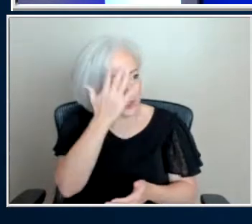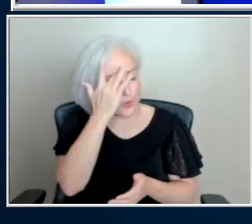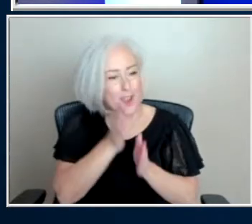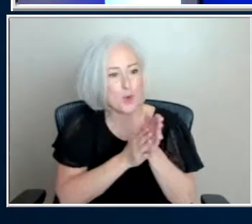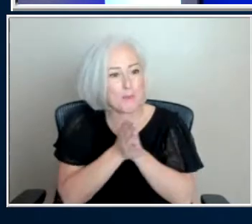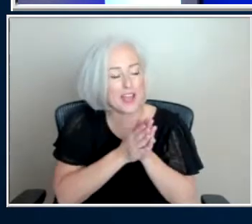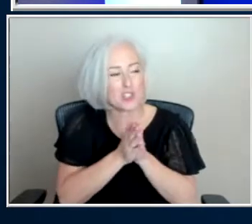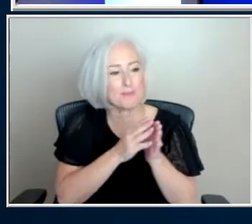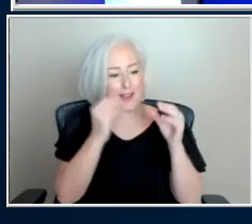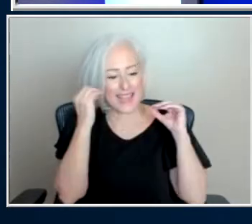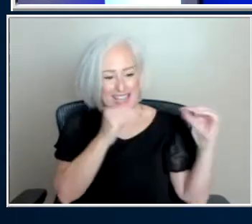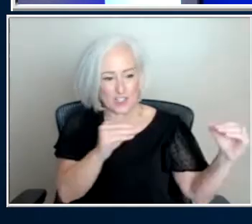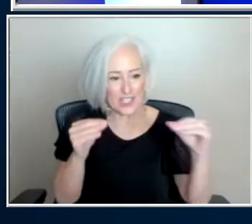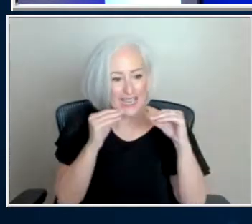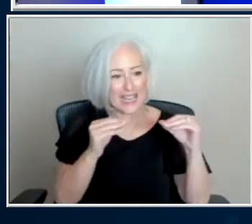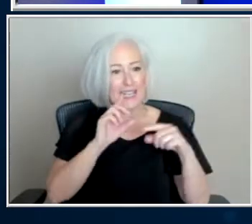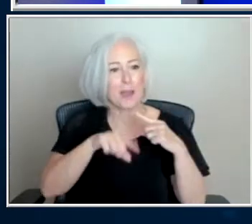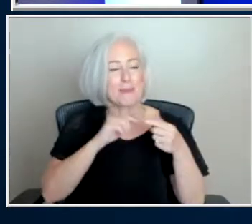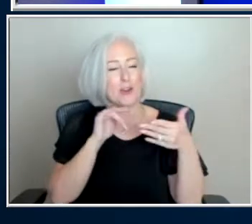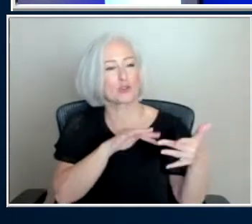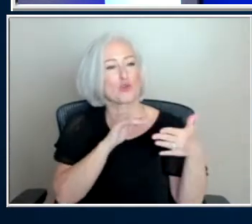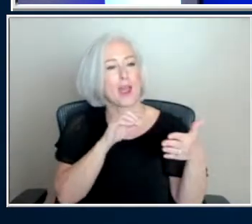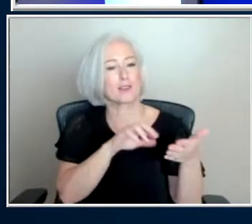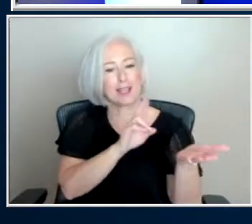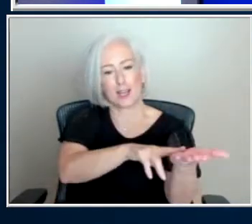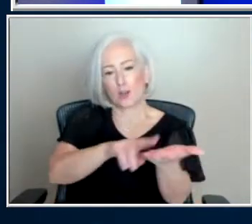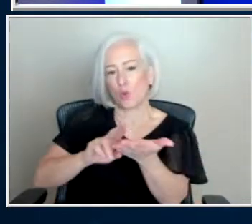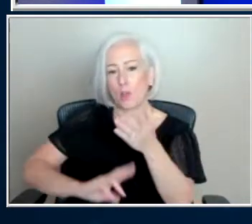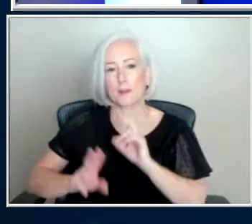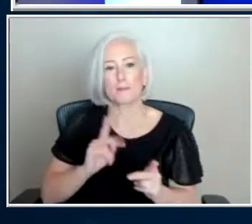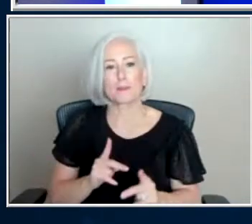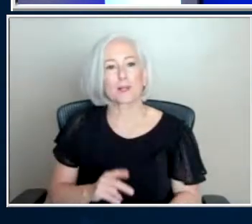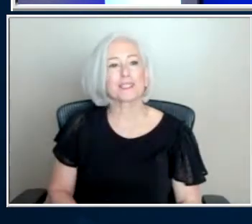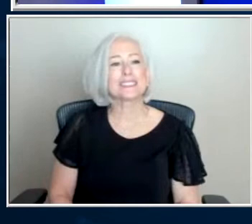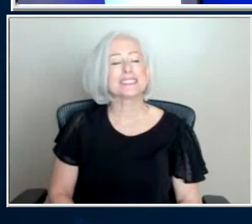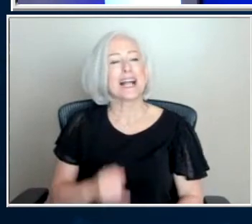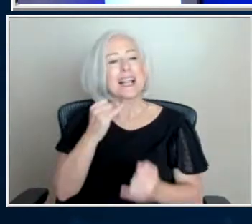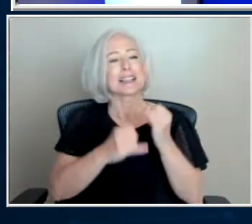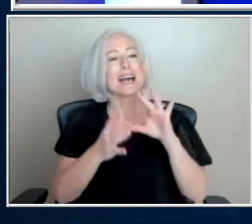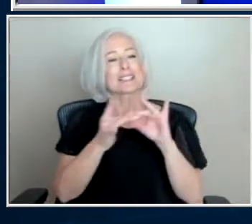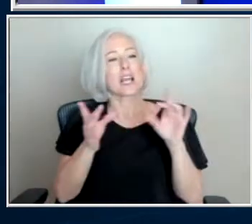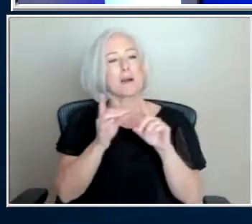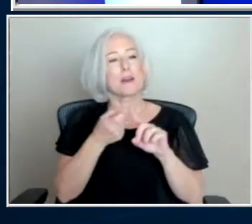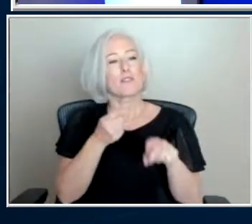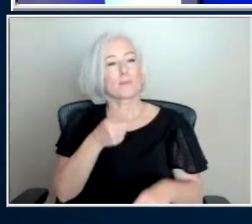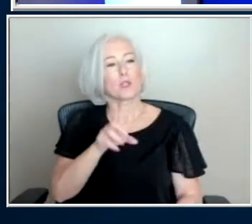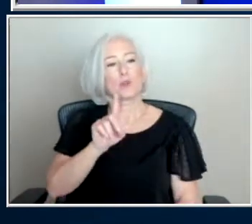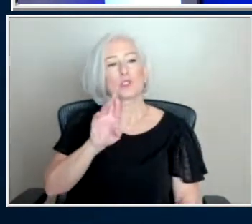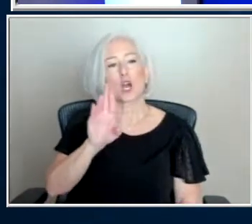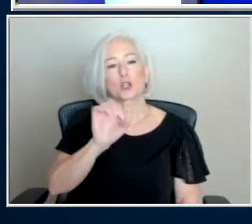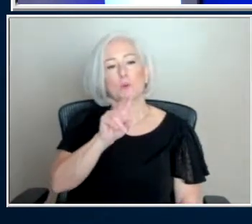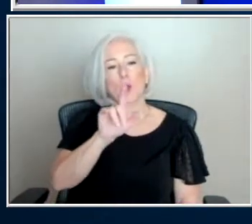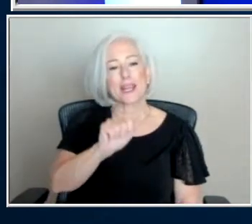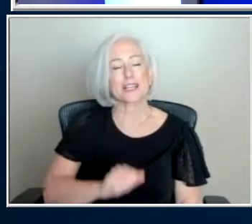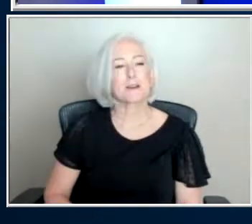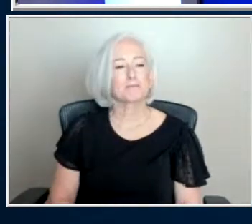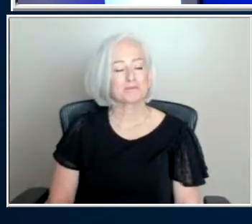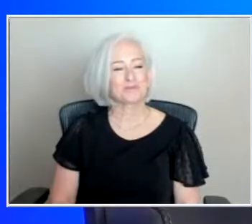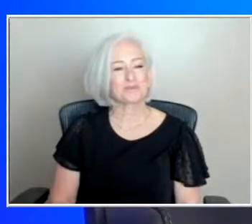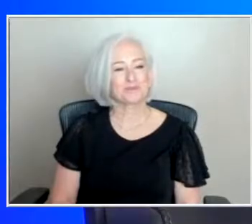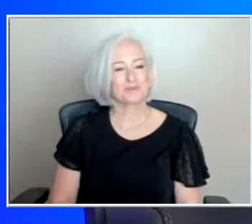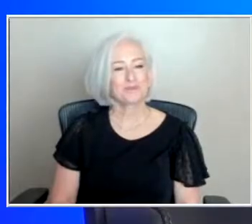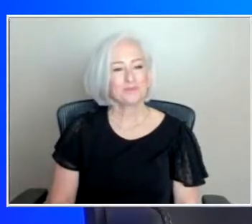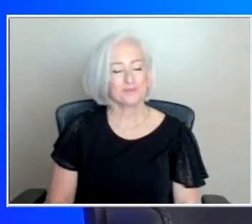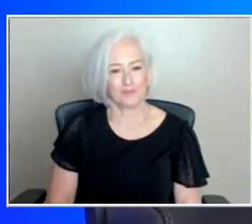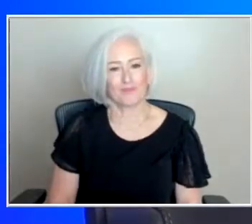trials and getting people enrolled. Let's get our takeaway today. And Dr. Miranda, I'm going to start with you. What do you want folks to take away from our chat today? I